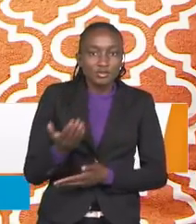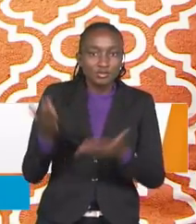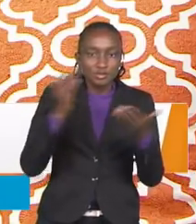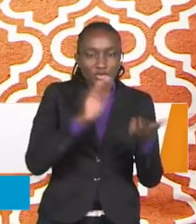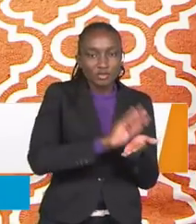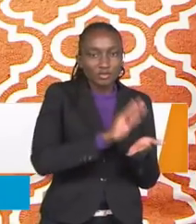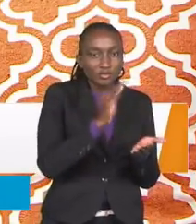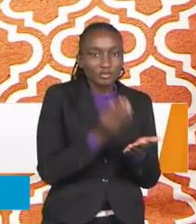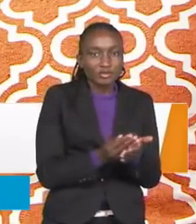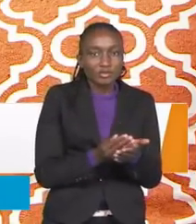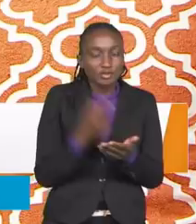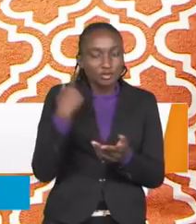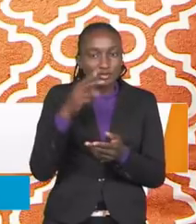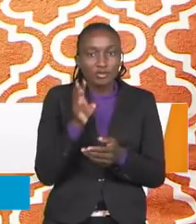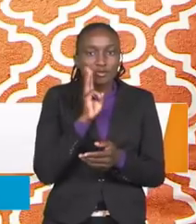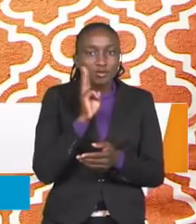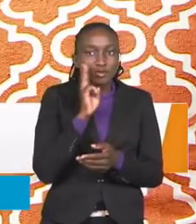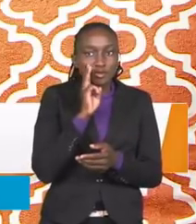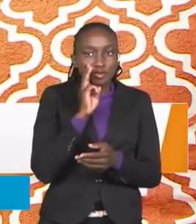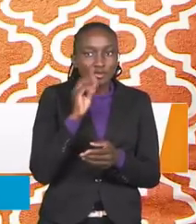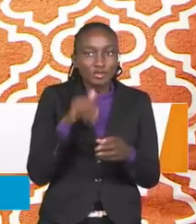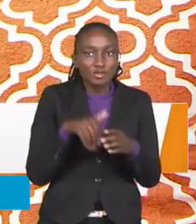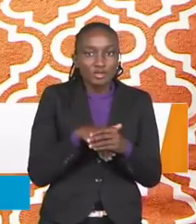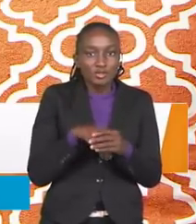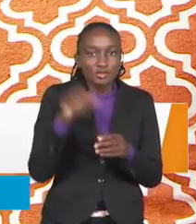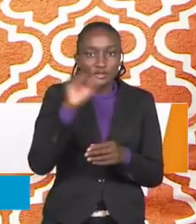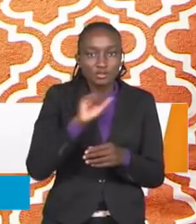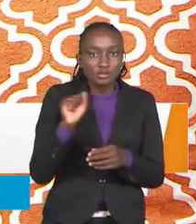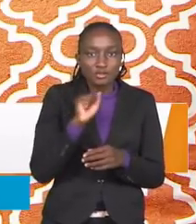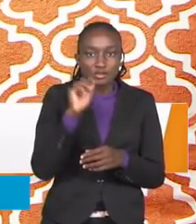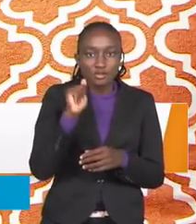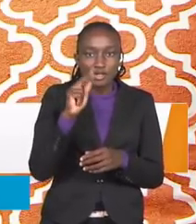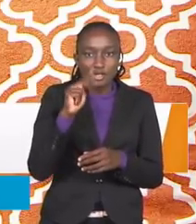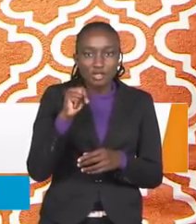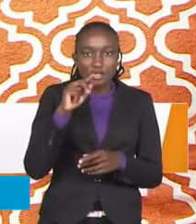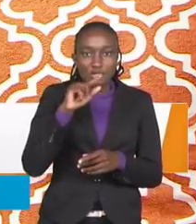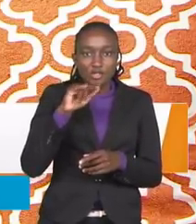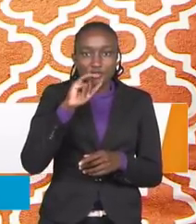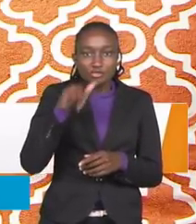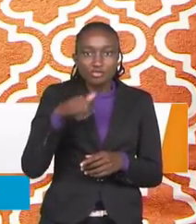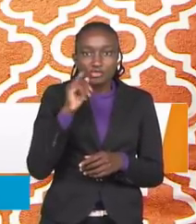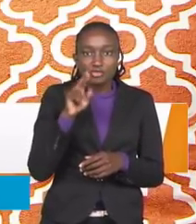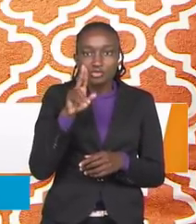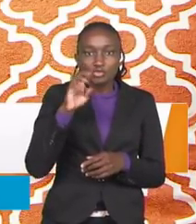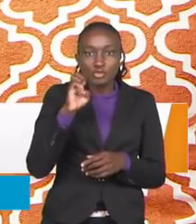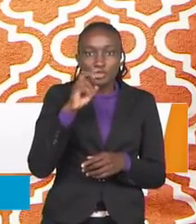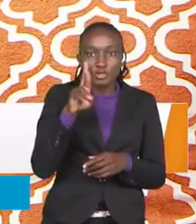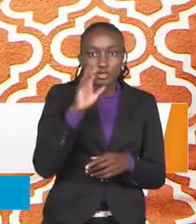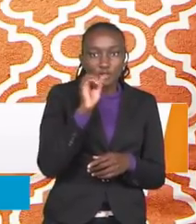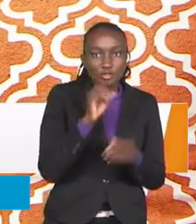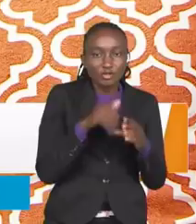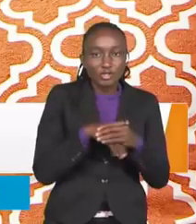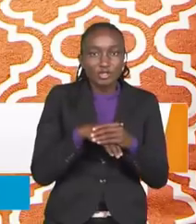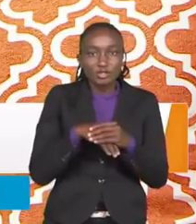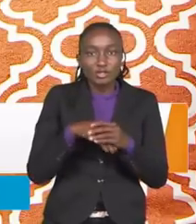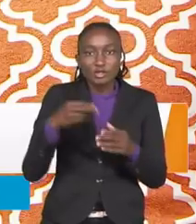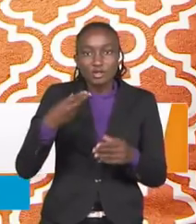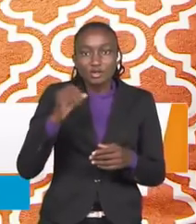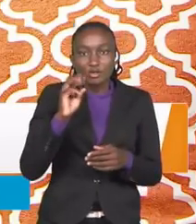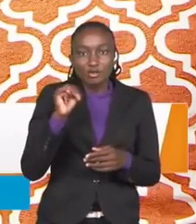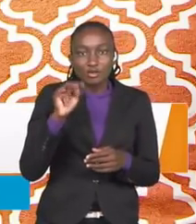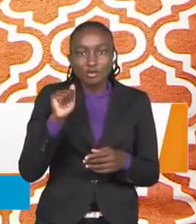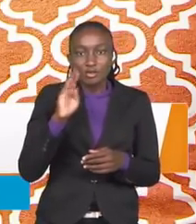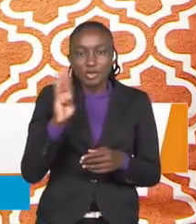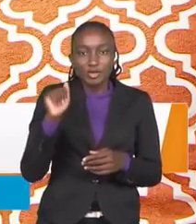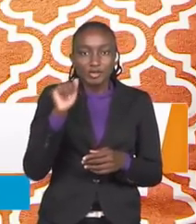funds for water in Sanjuero, which is in Magunga, in Homa Bay County. And